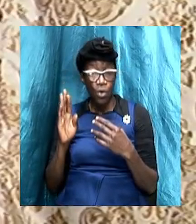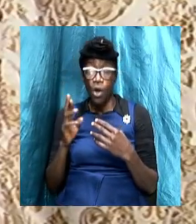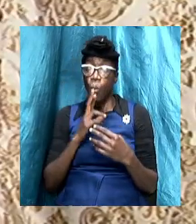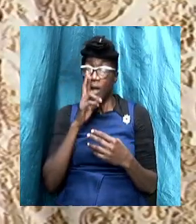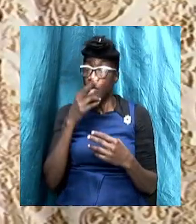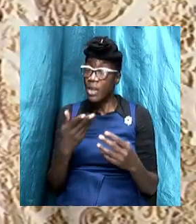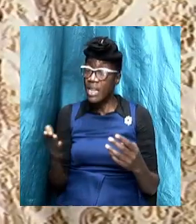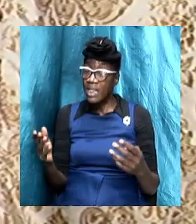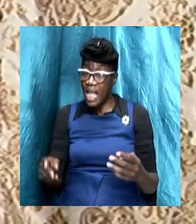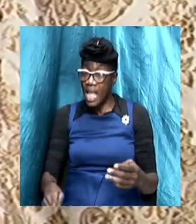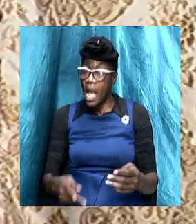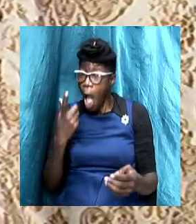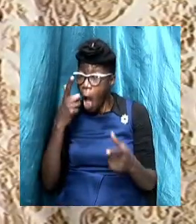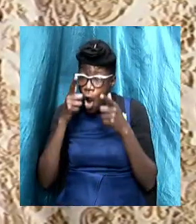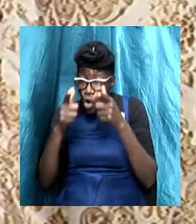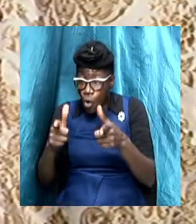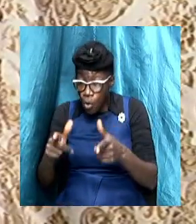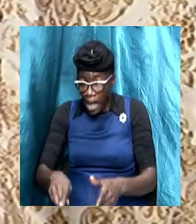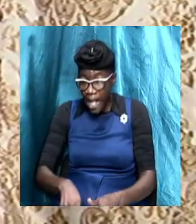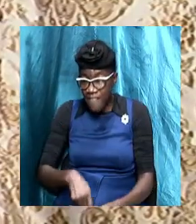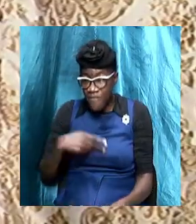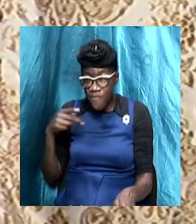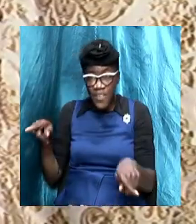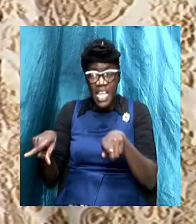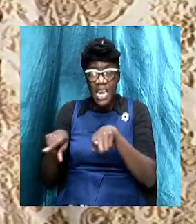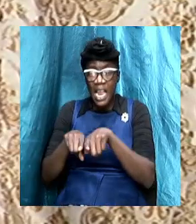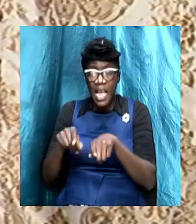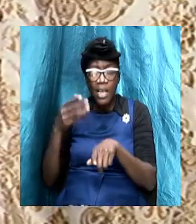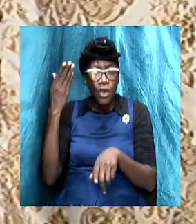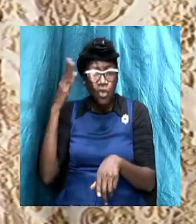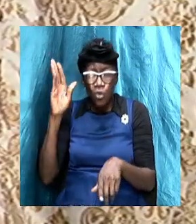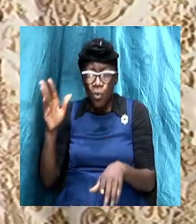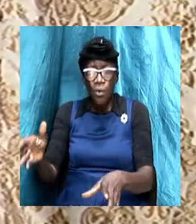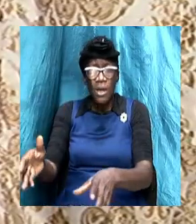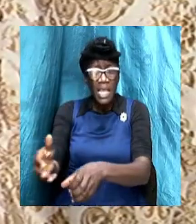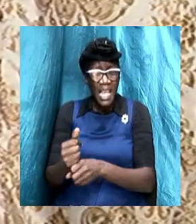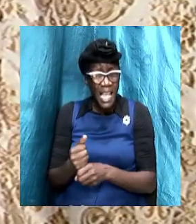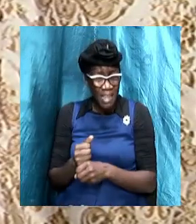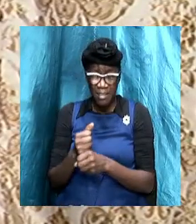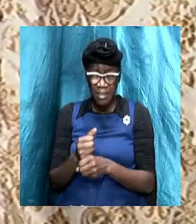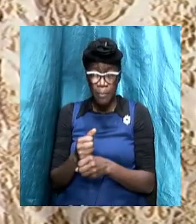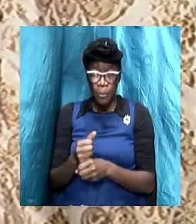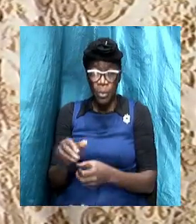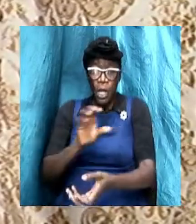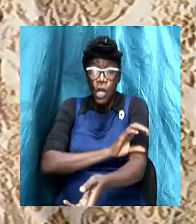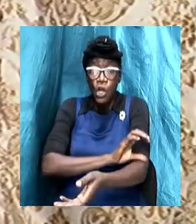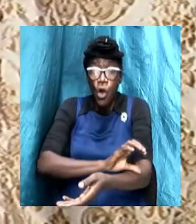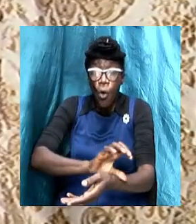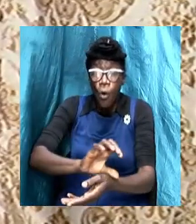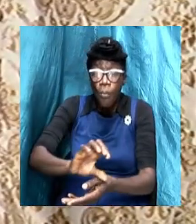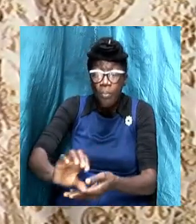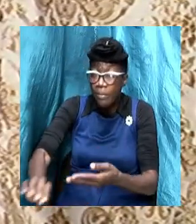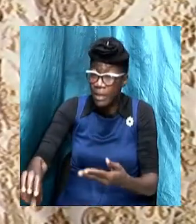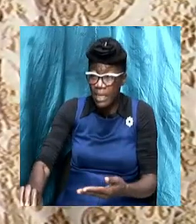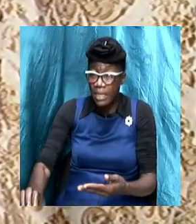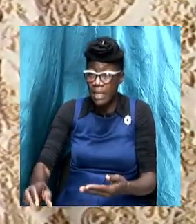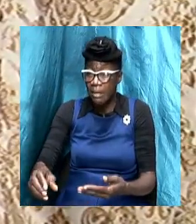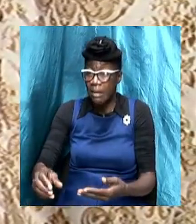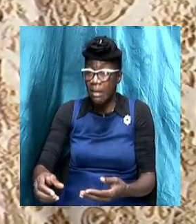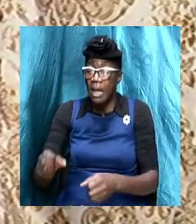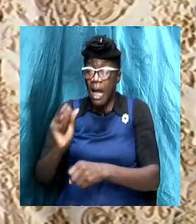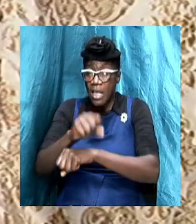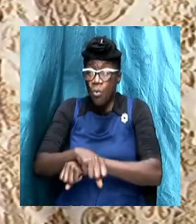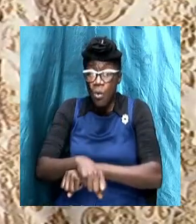or feels like, amen, we do not get the full benefits. And we do not operate as God would have us